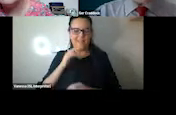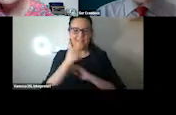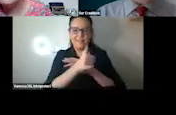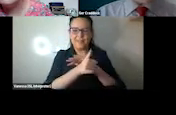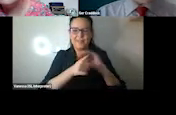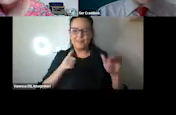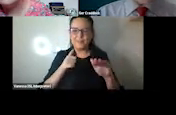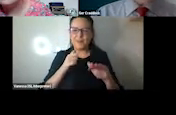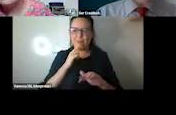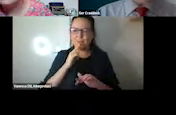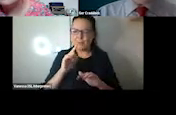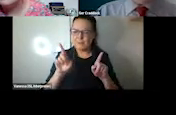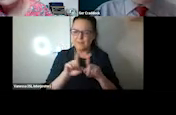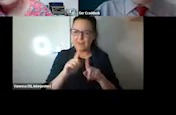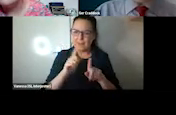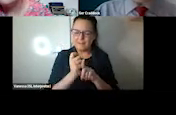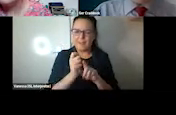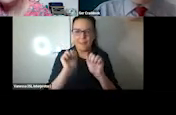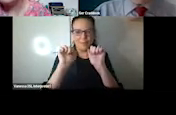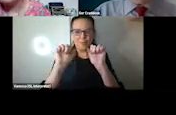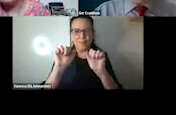your professional